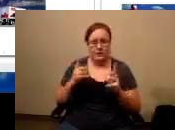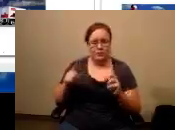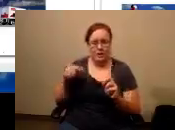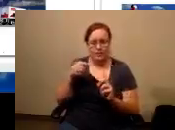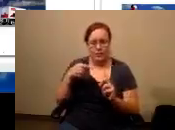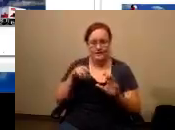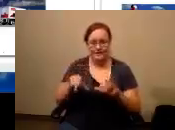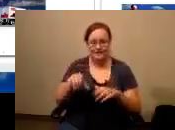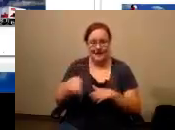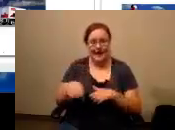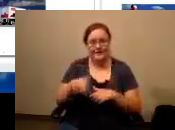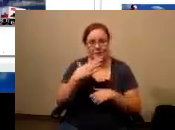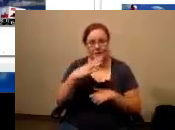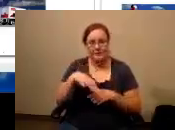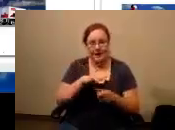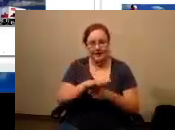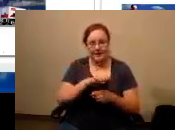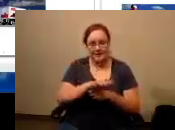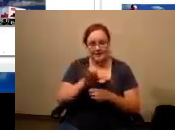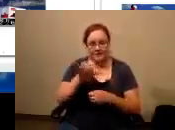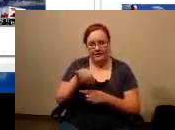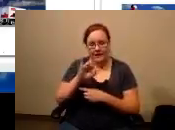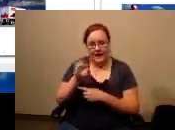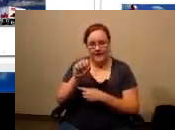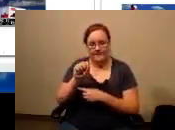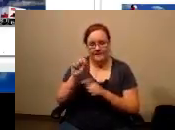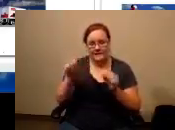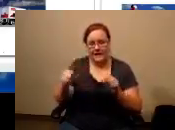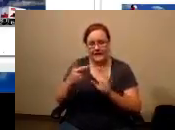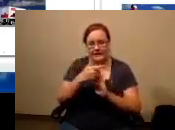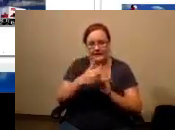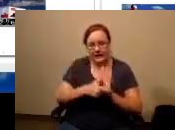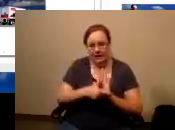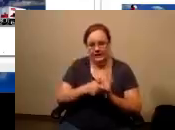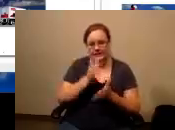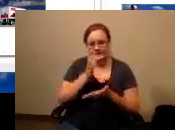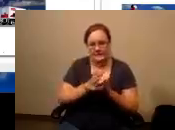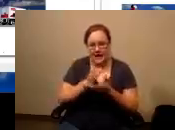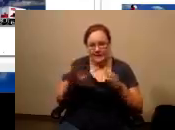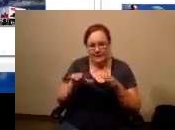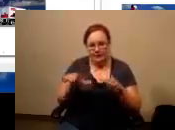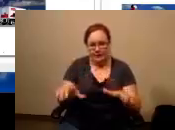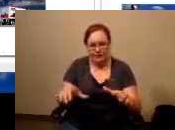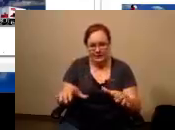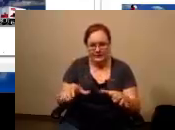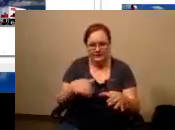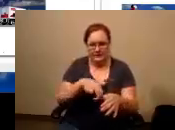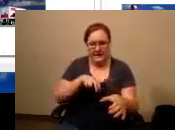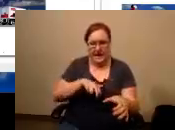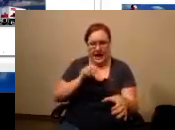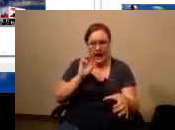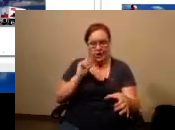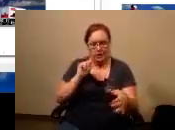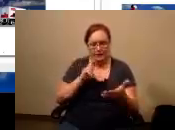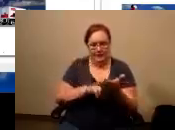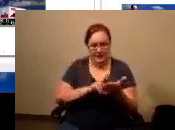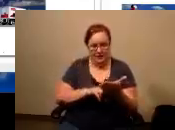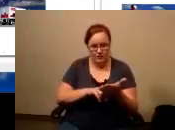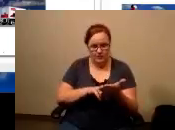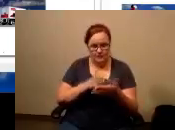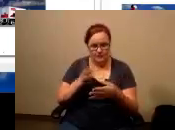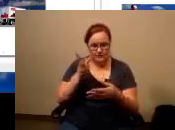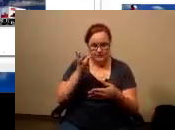have to be bad enough so that IBIS could legally stop performance, get out of the contract, terminate it, and stop